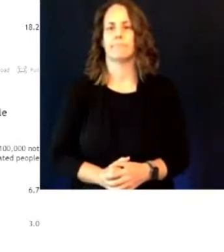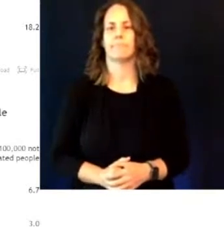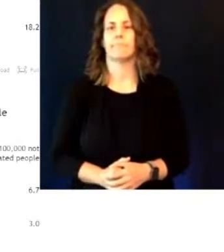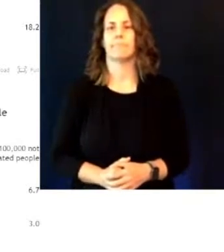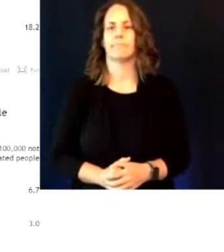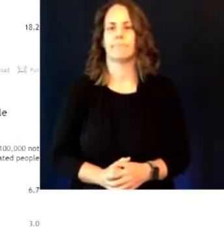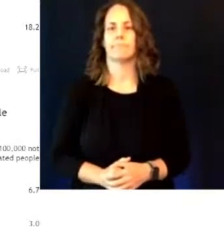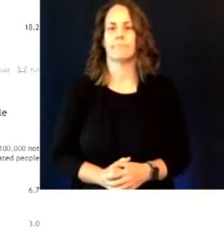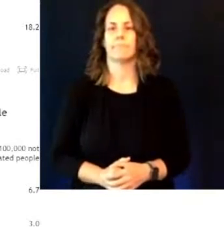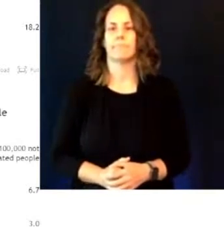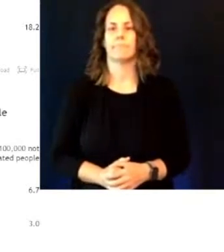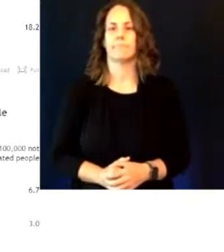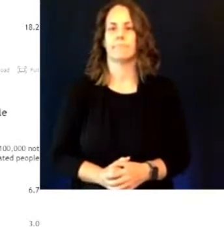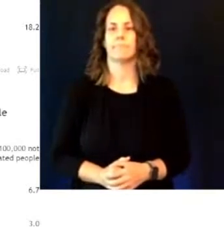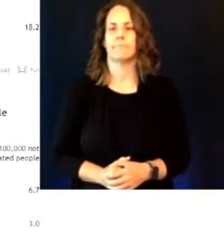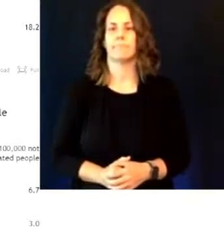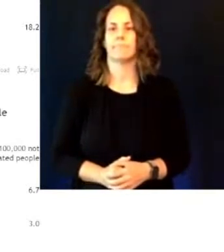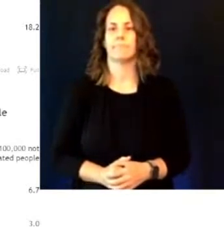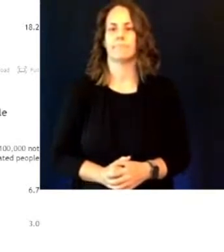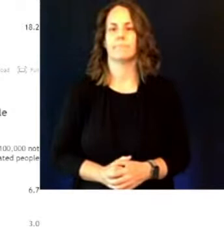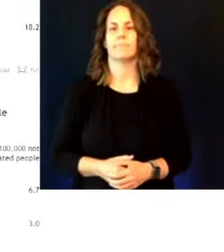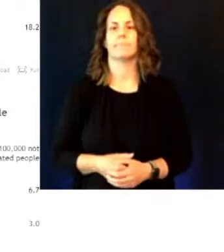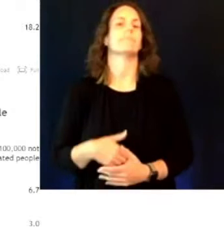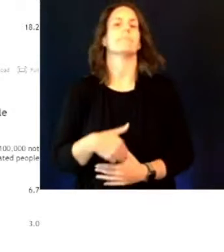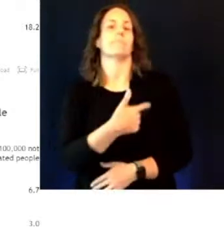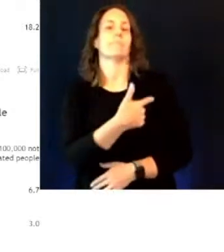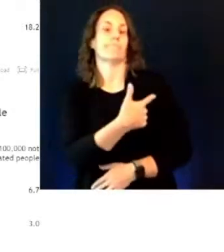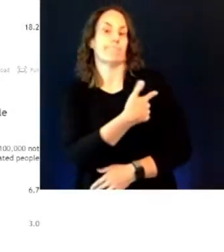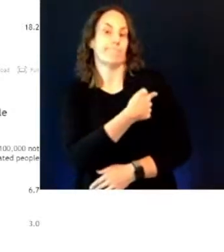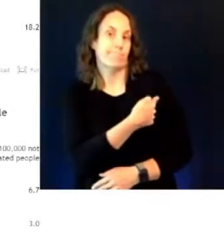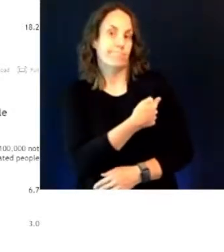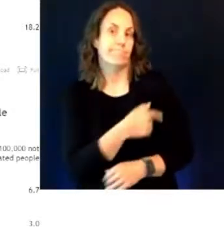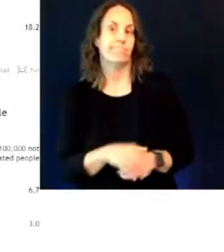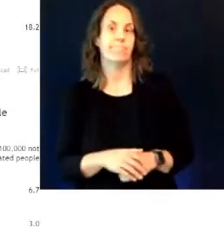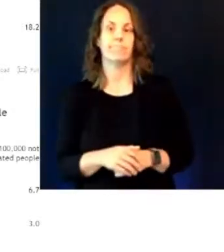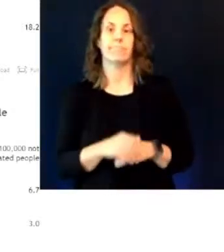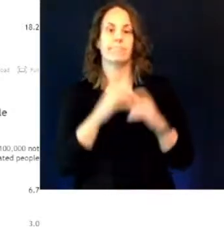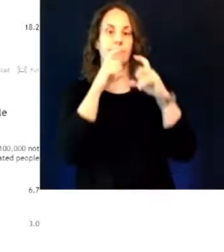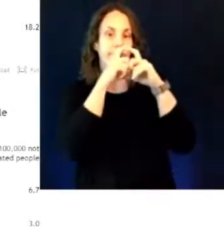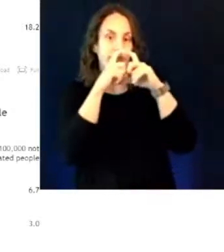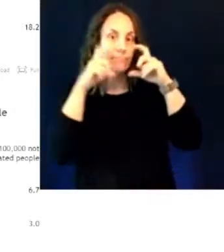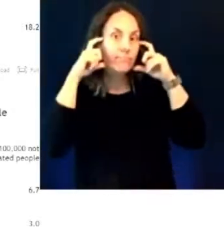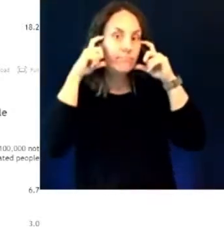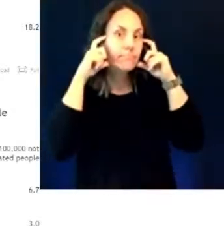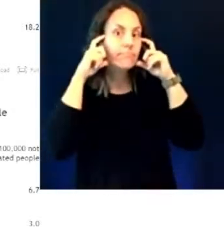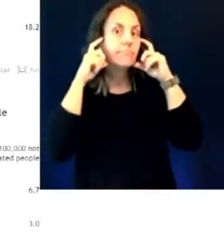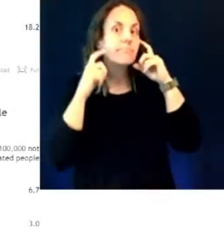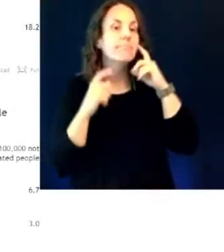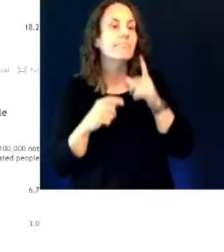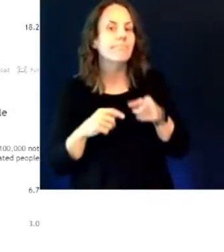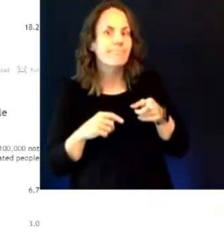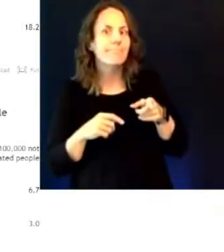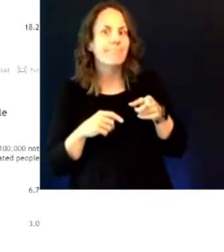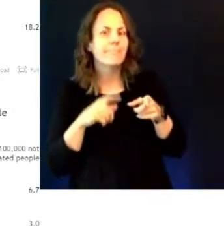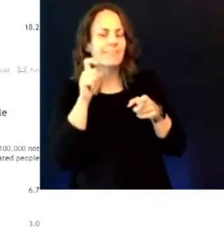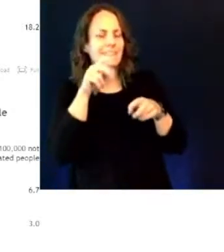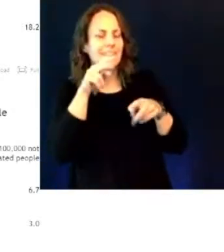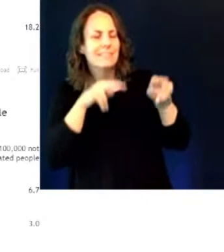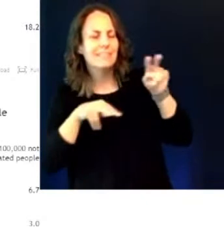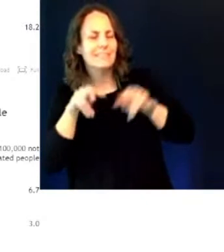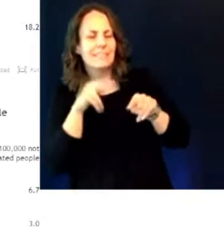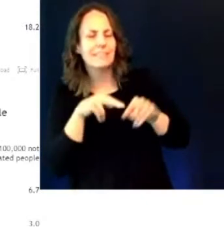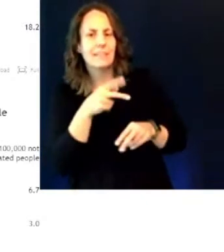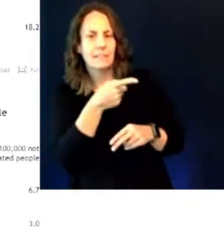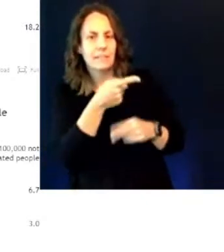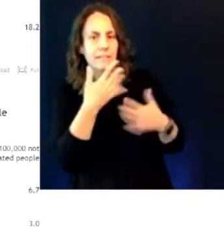as recommended, the number of people you have close contact with, and more. On average, fully vaccinated individuals are less likely to